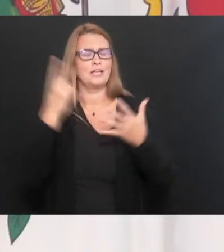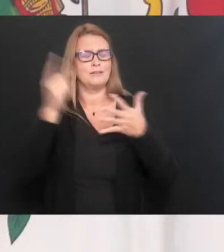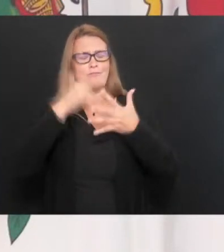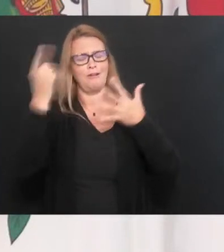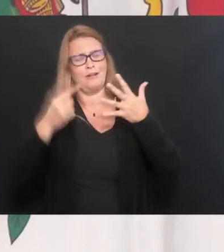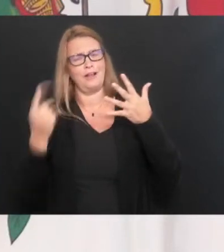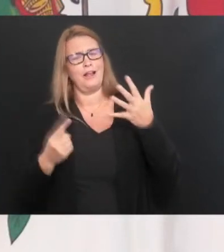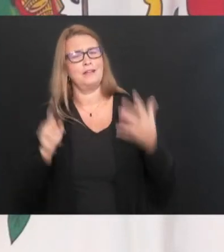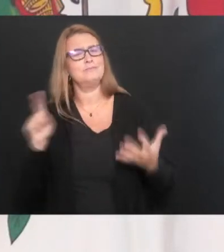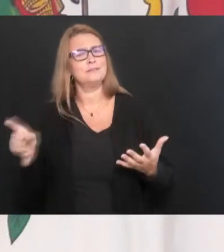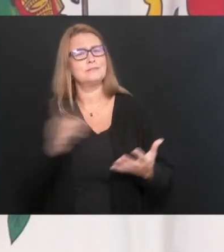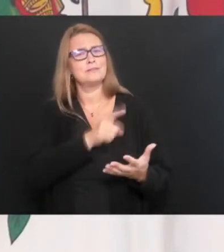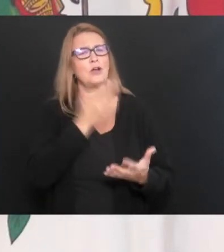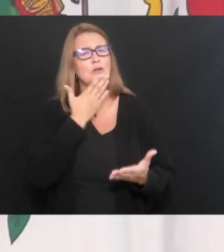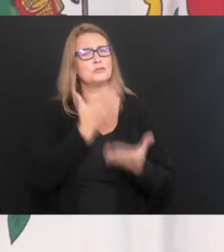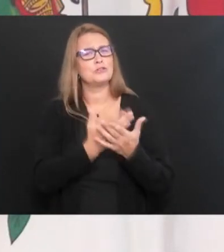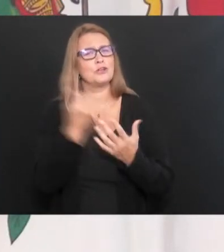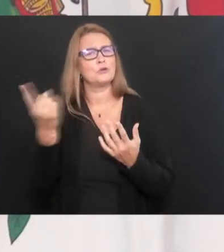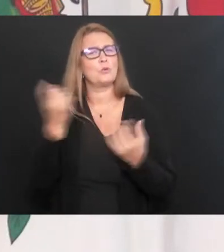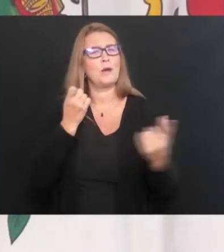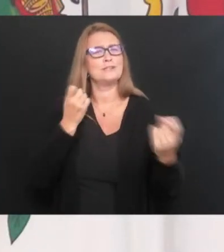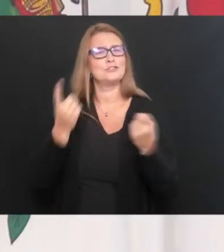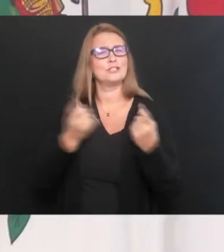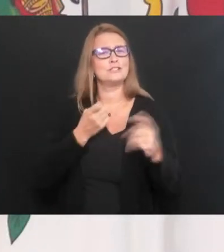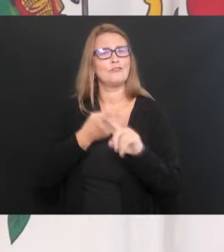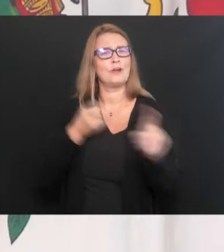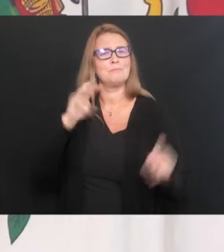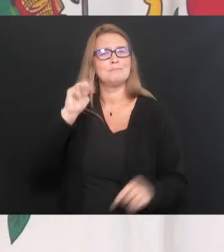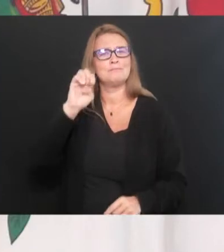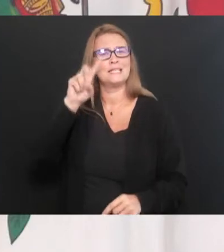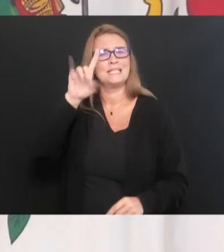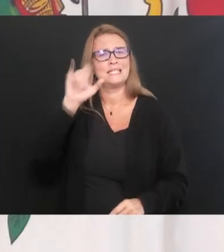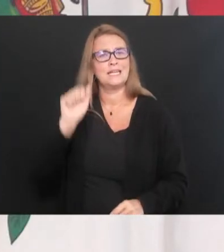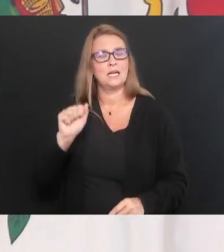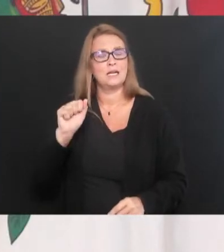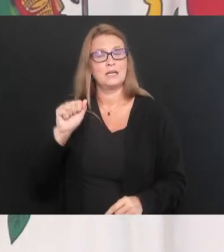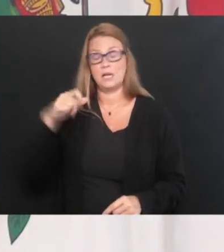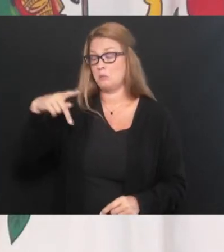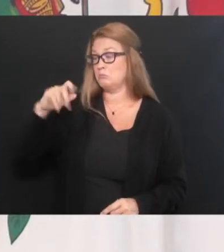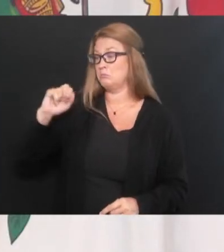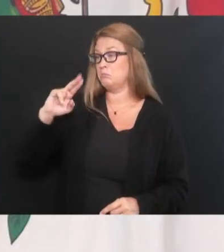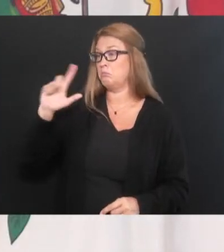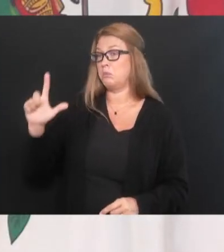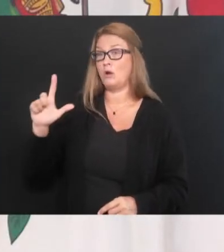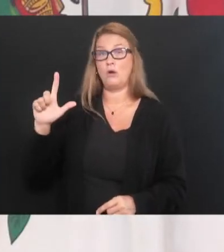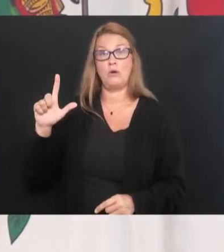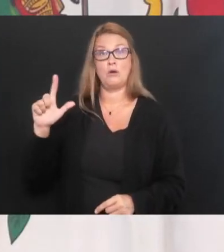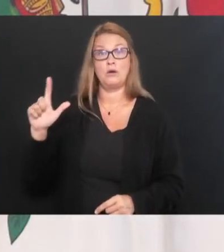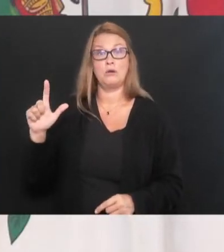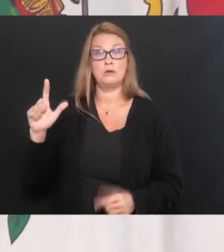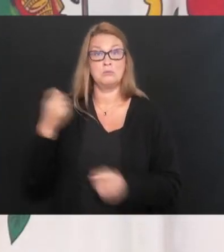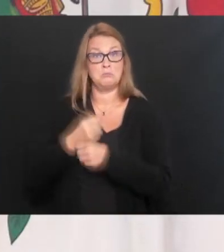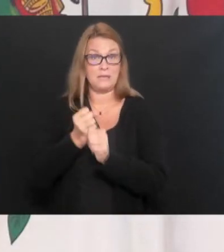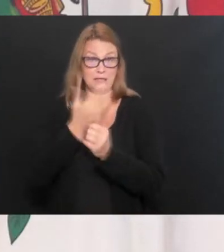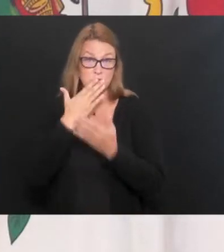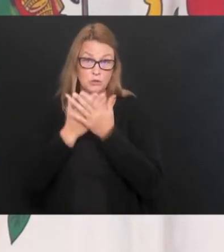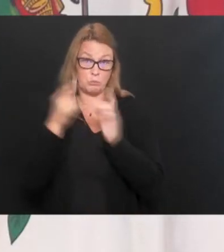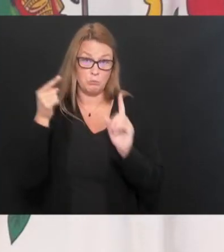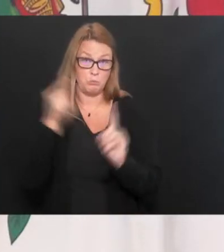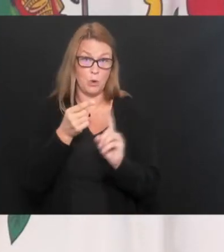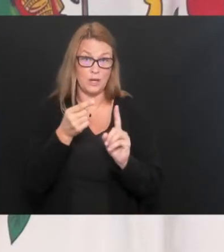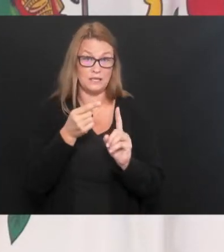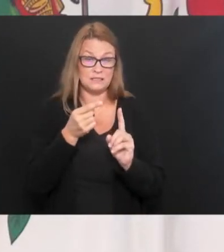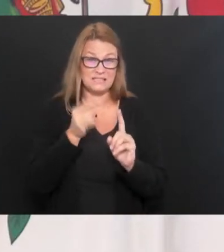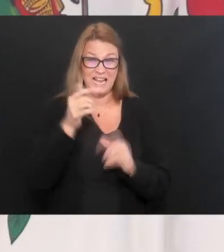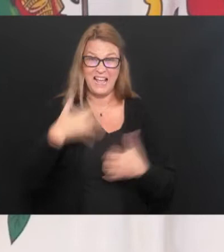but it's just good stuff. But Paul pointed out that our healthcare workers is a percentage